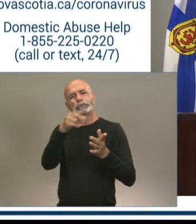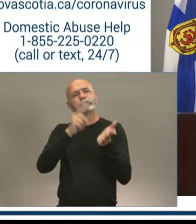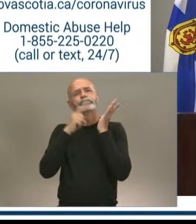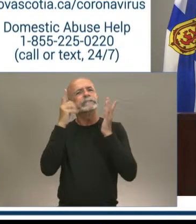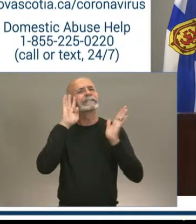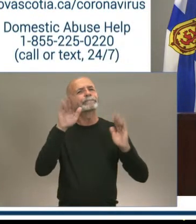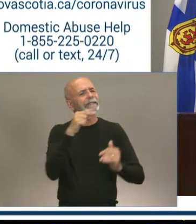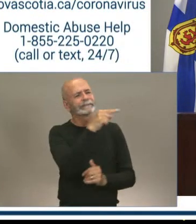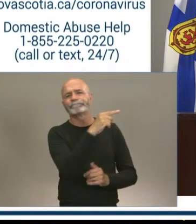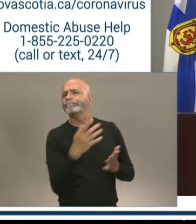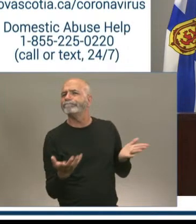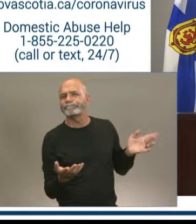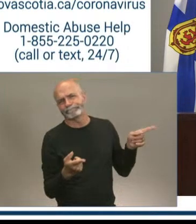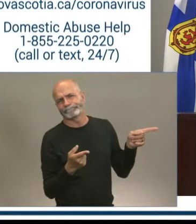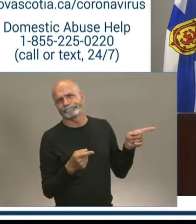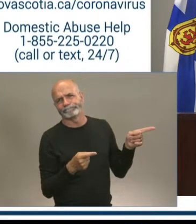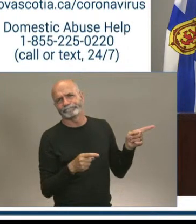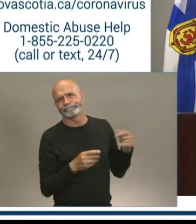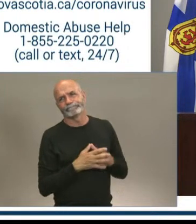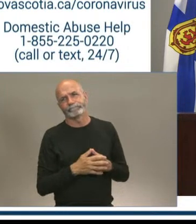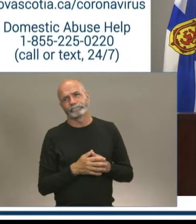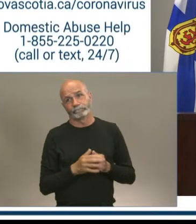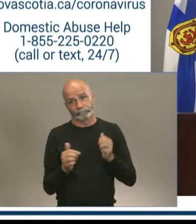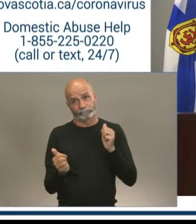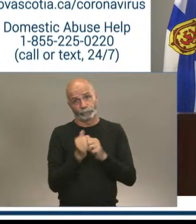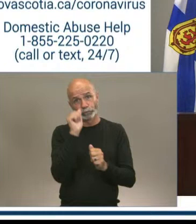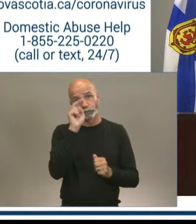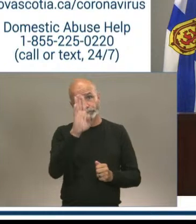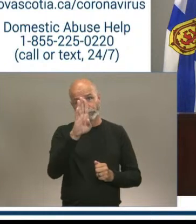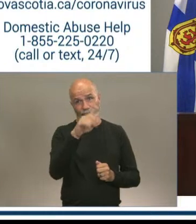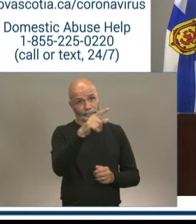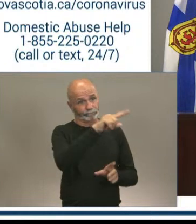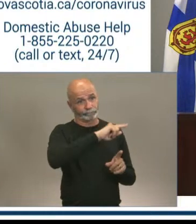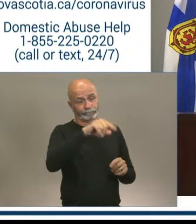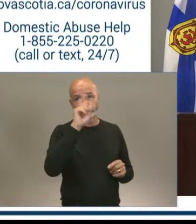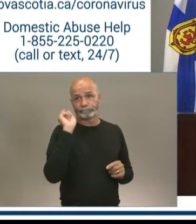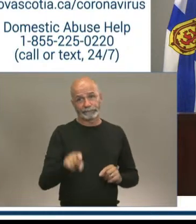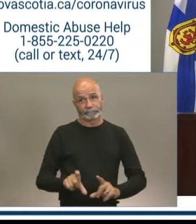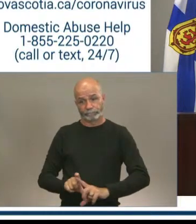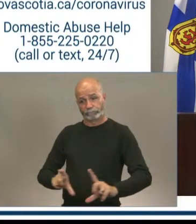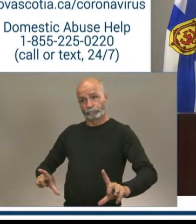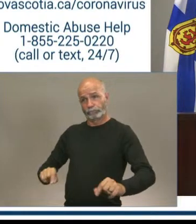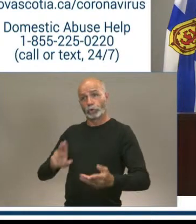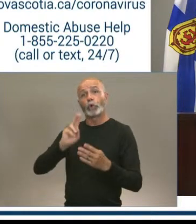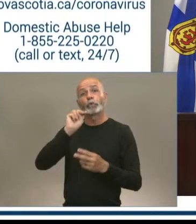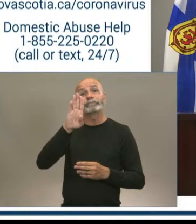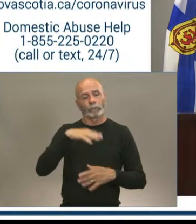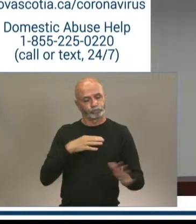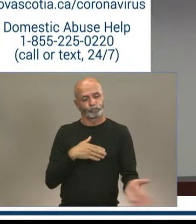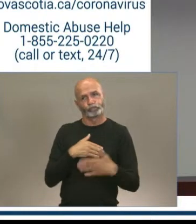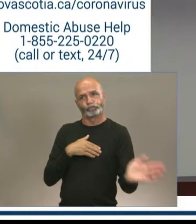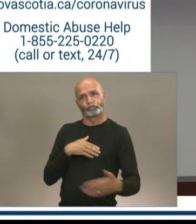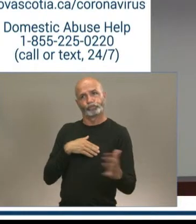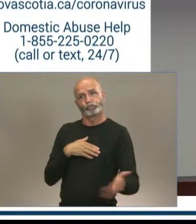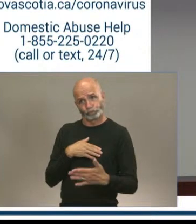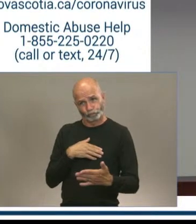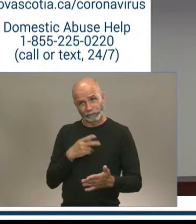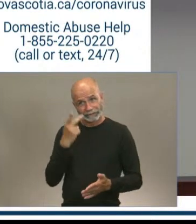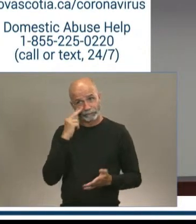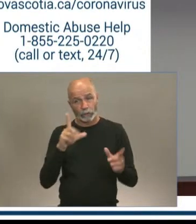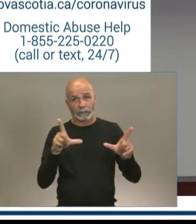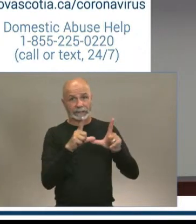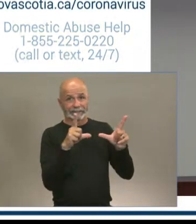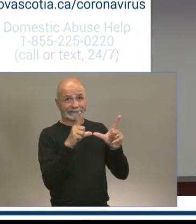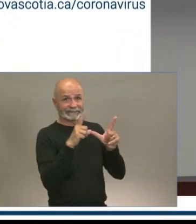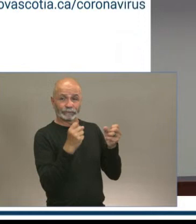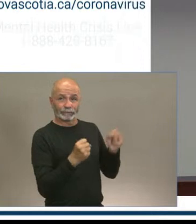and requirements? Will most people with New Brunswick plates simply be waved through? Yeah, people from New Brunswick, we have essentially